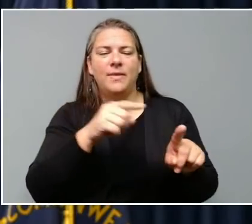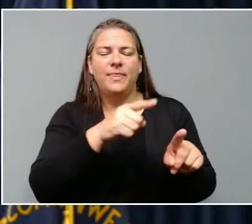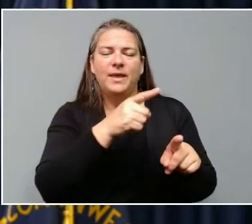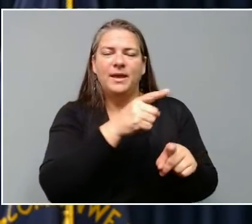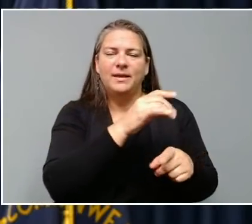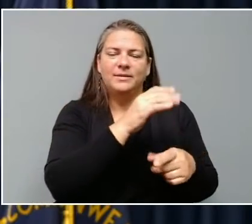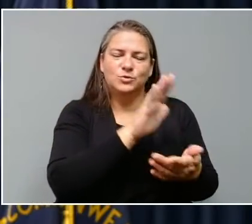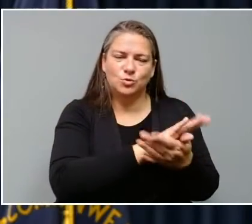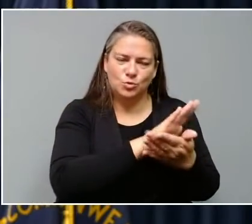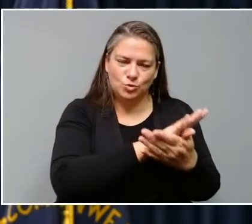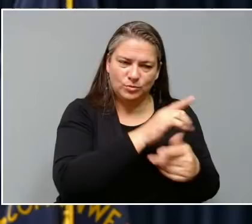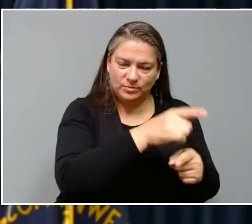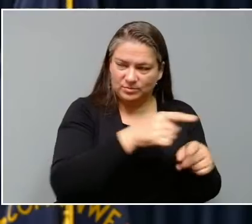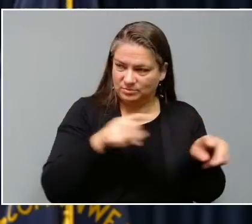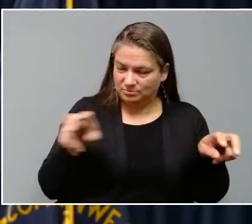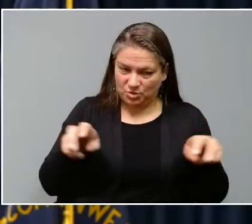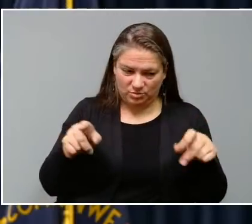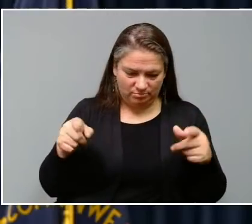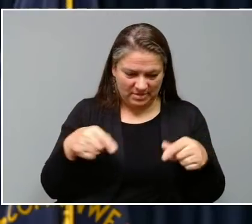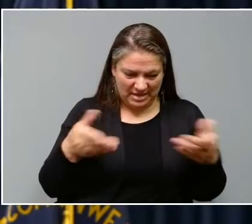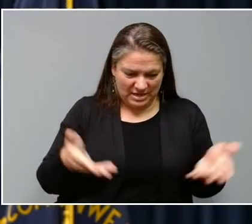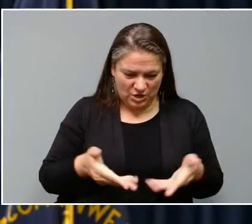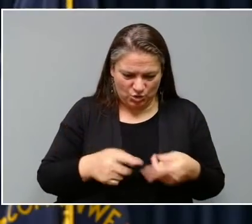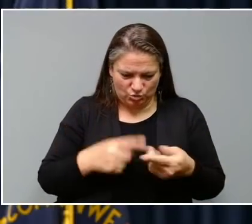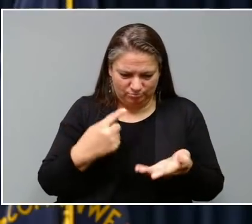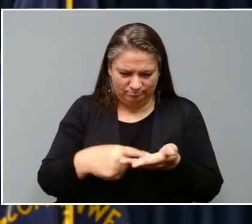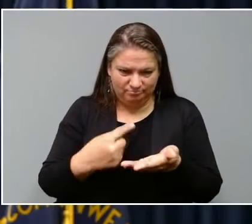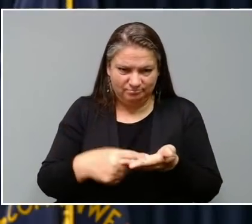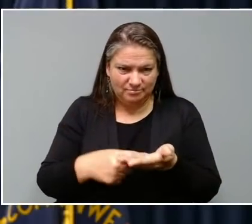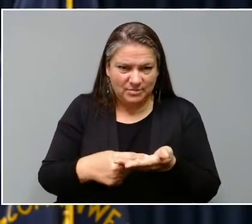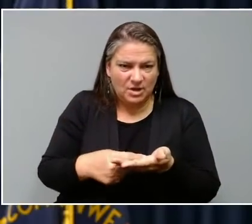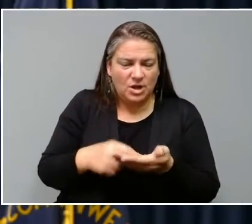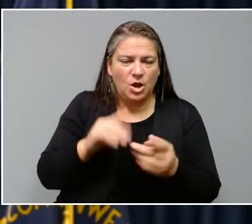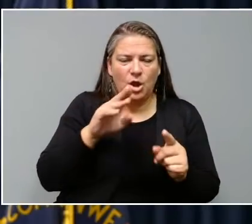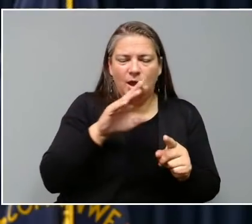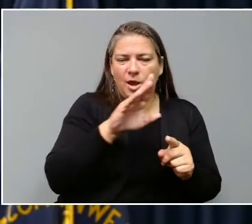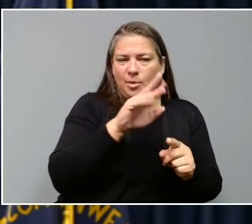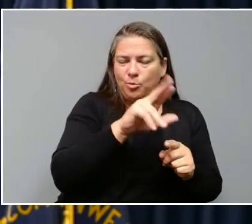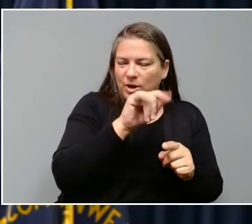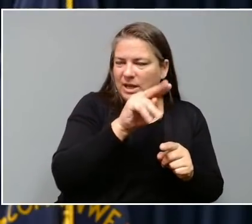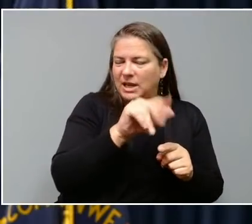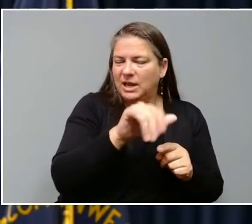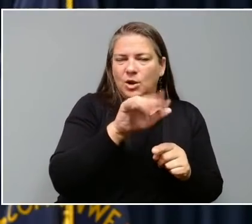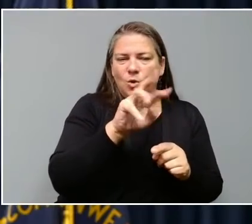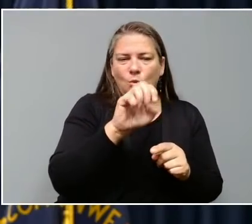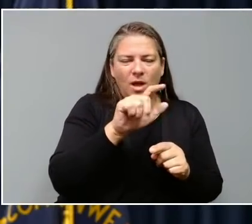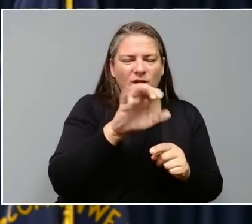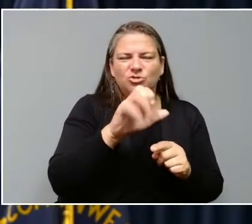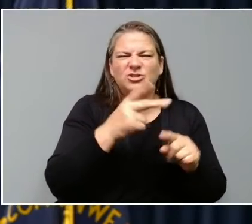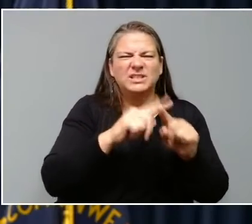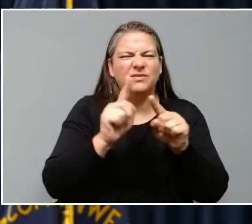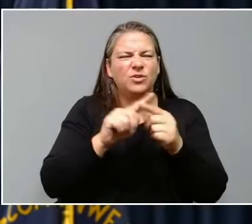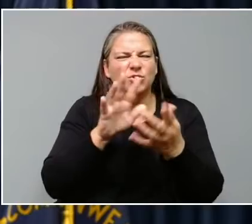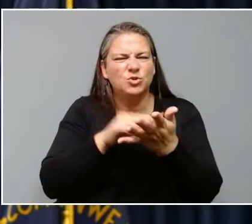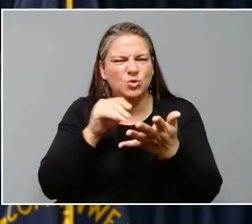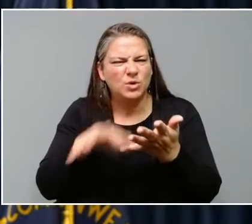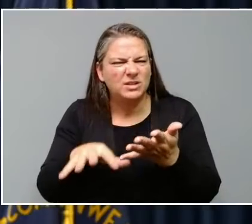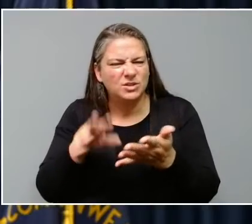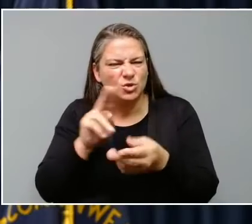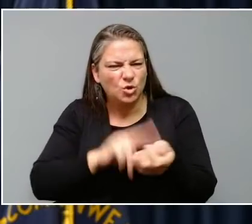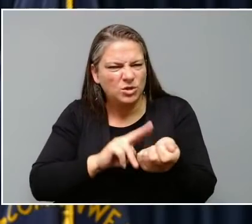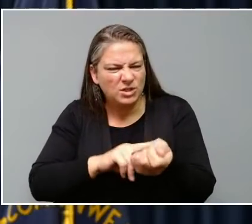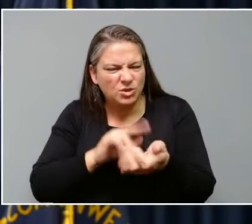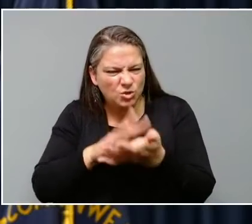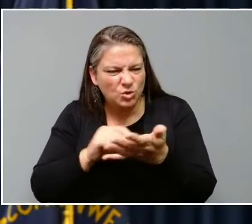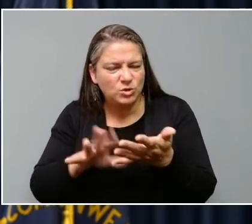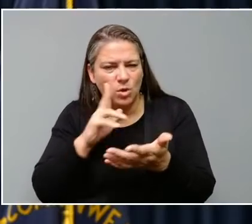Sophia Allen, Jacquar Morris, Brittany Welch, and Sabrina Hale. Nursing students from Galen are going to be joining hospitals and